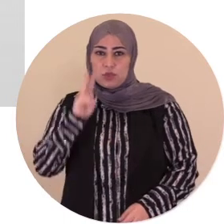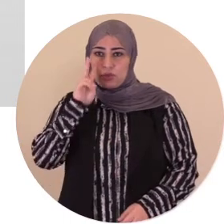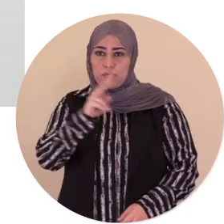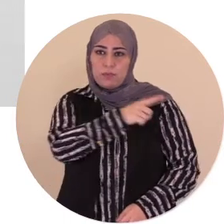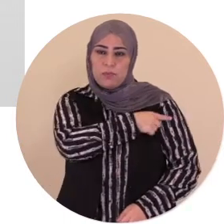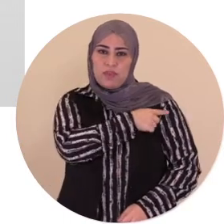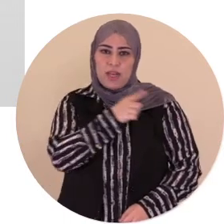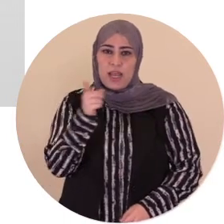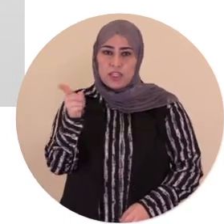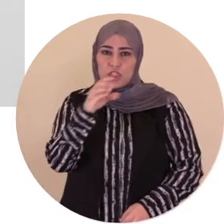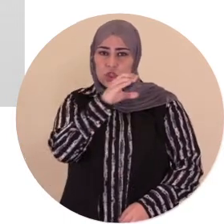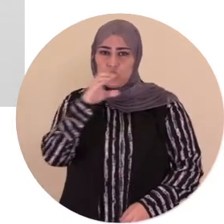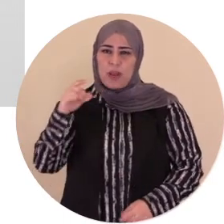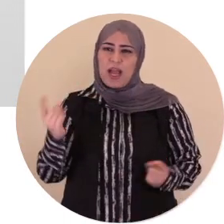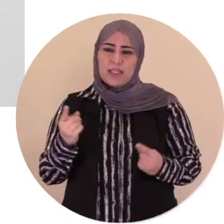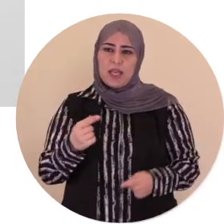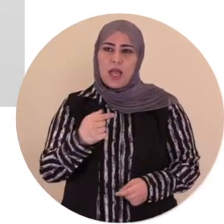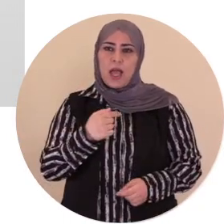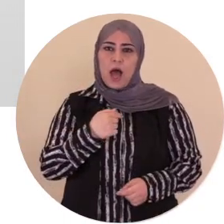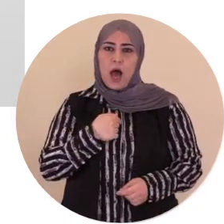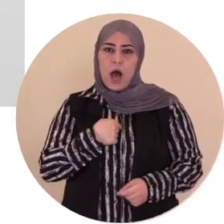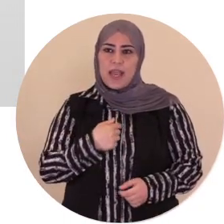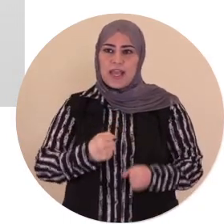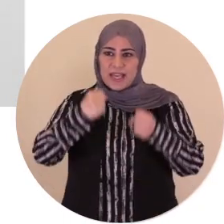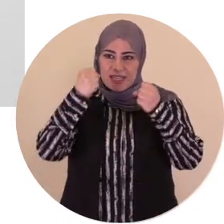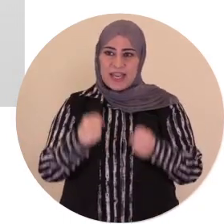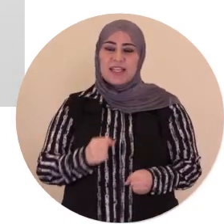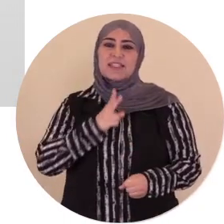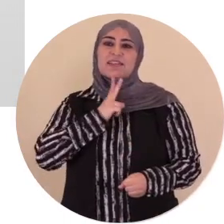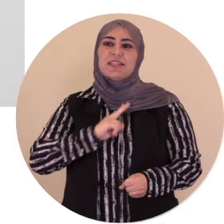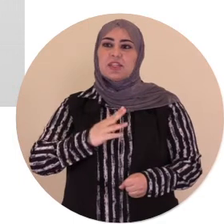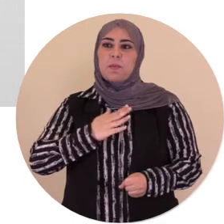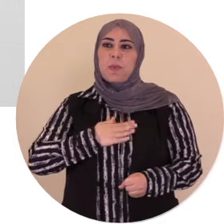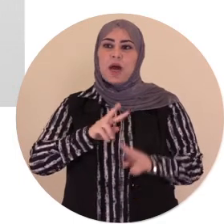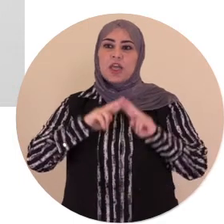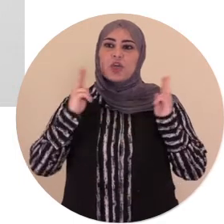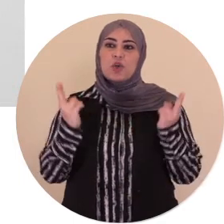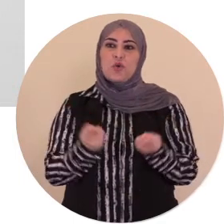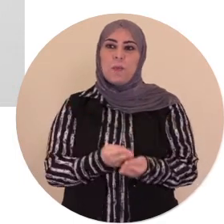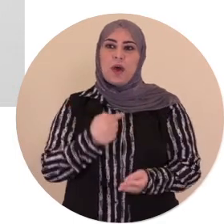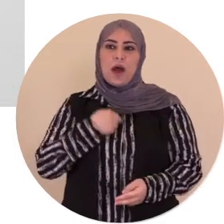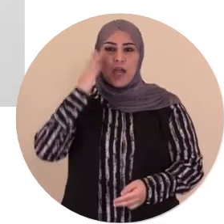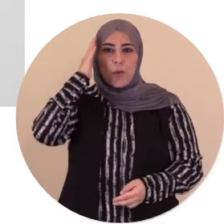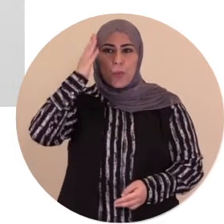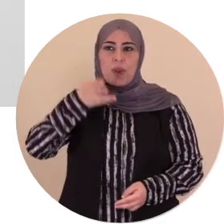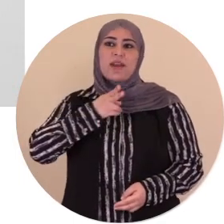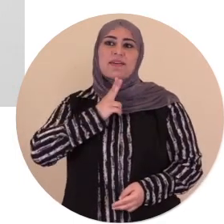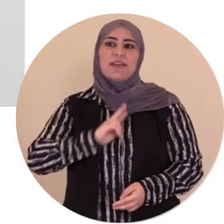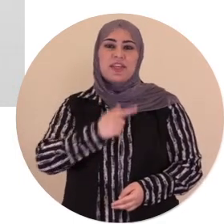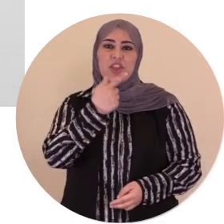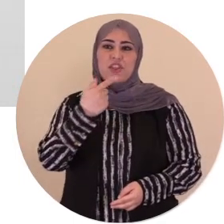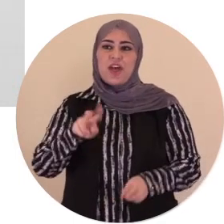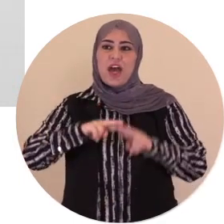room. I will clean my room. I should clean my room. I must clean my room. I could clean my room. All